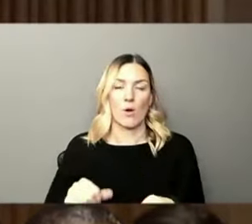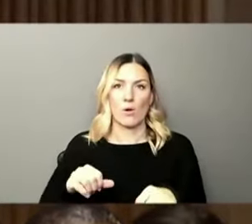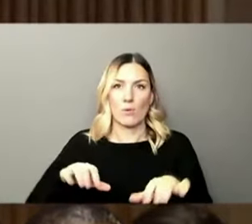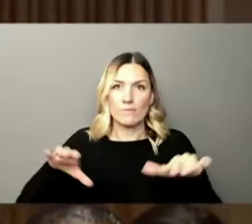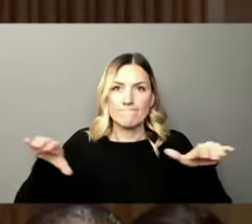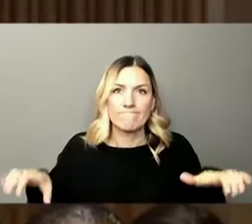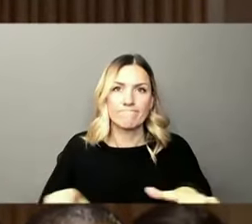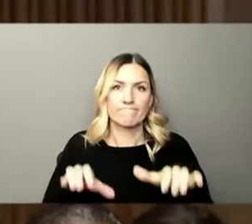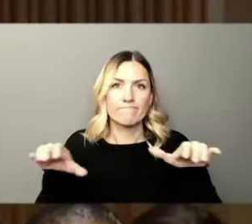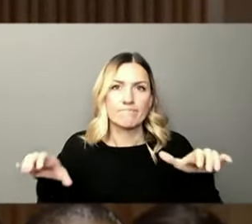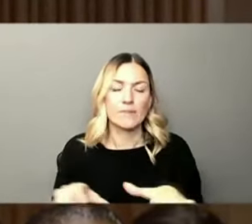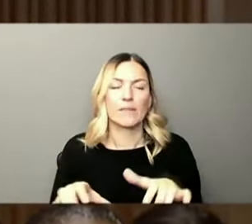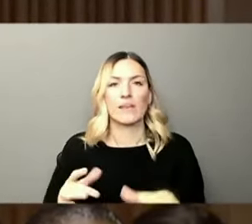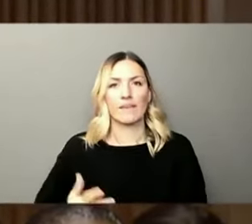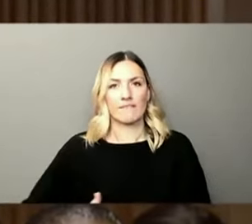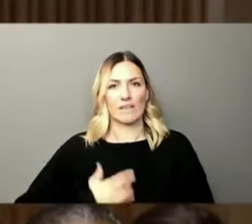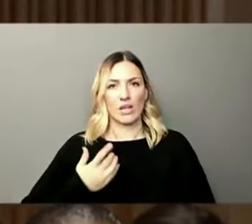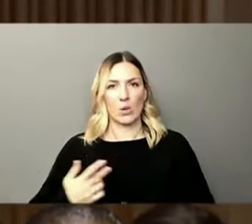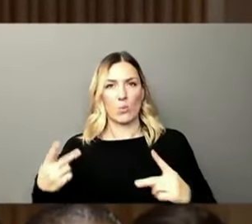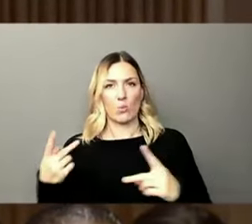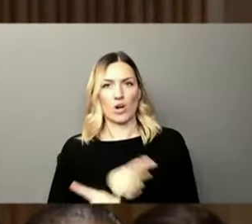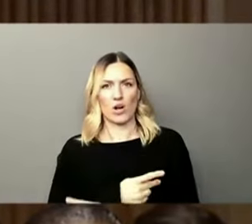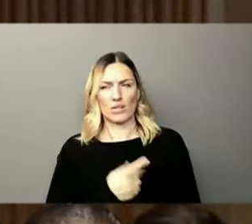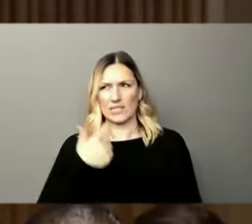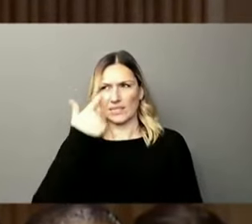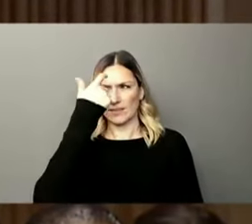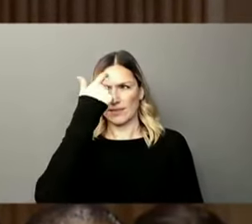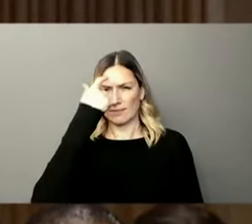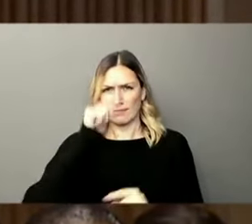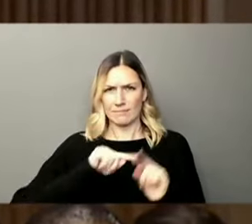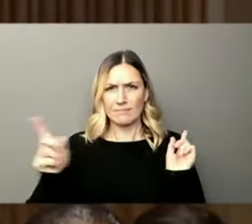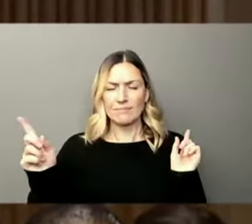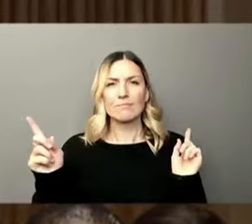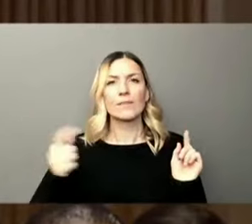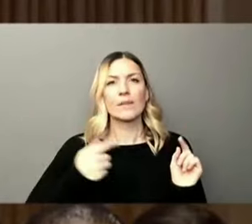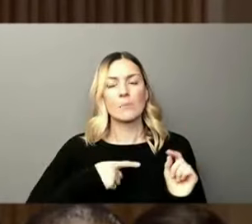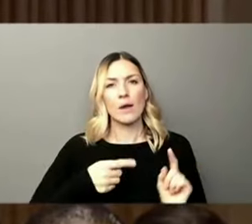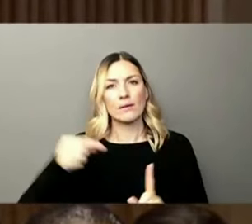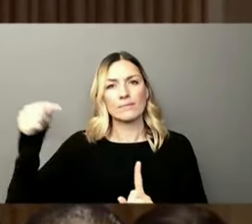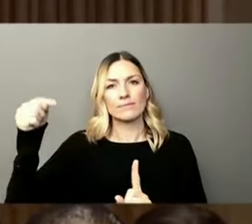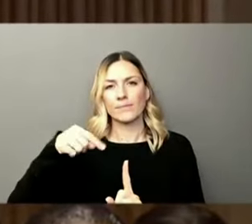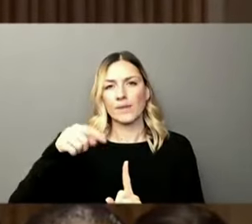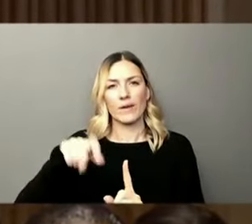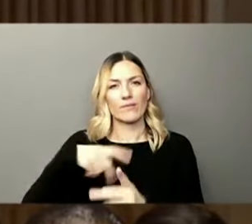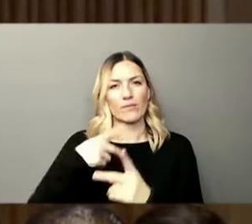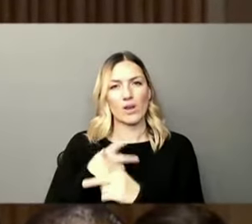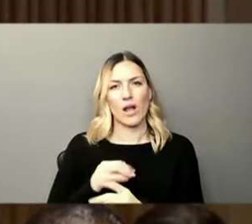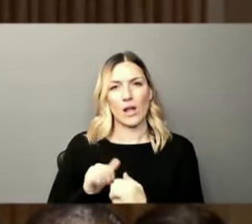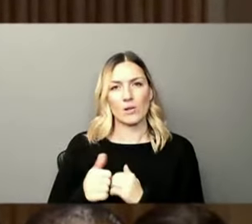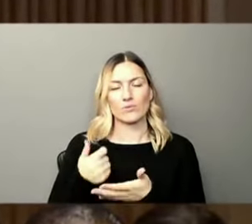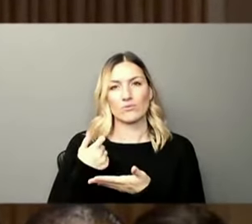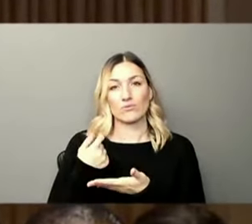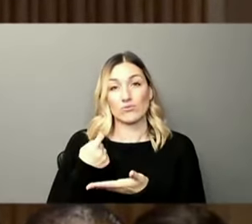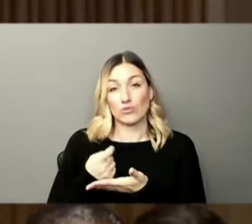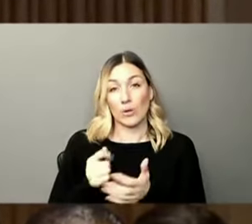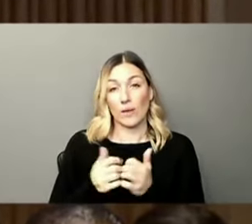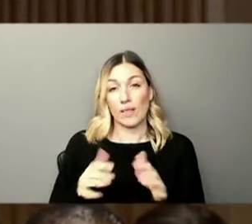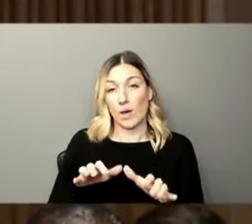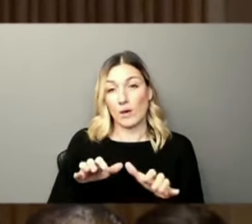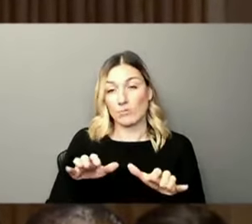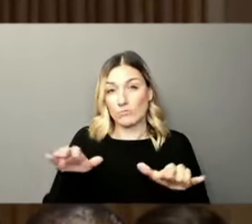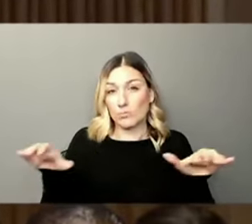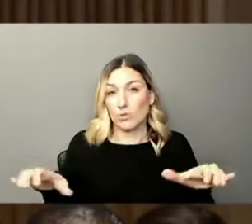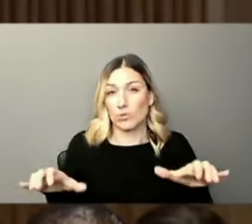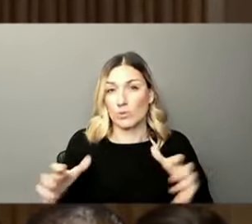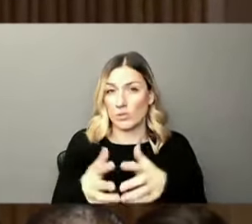very counterintuitive. But with this thing, we have to figure out a way to treat it without pushing, because what happens